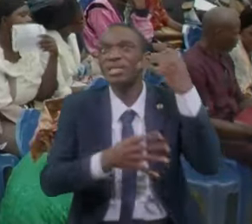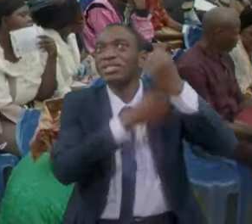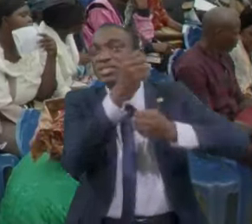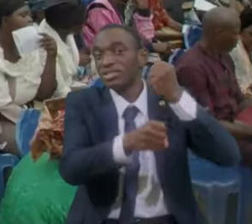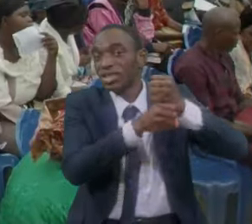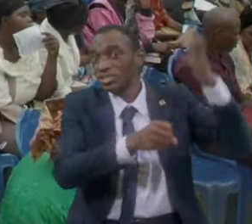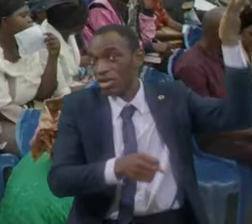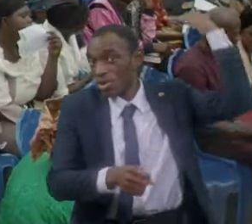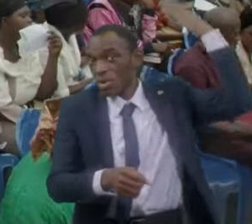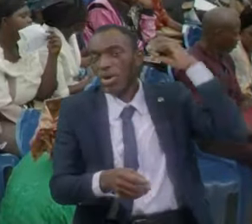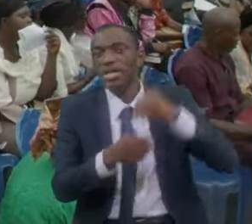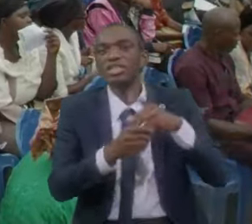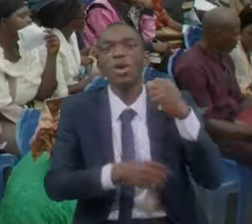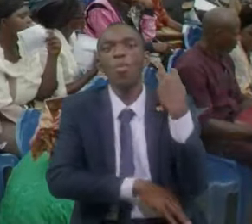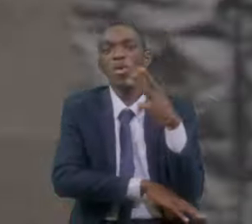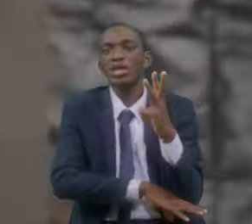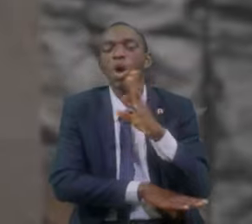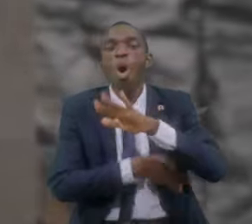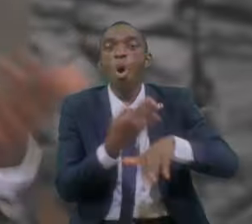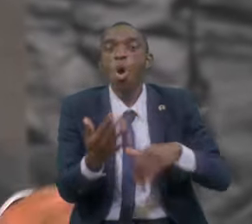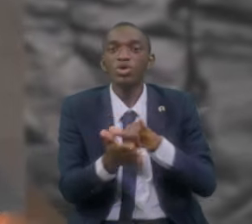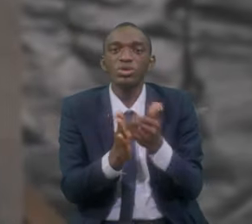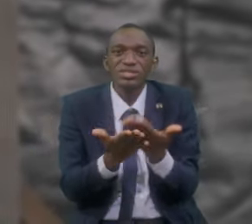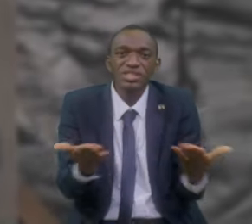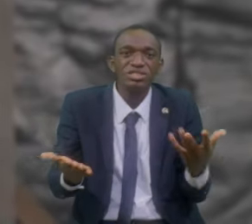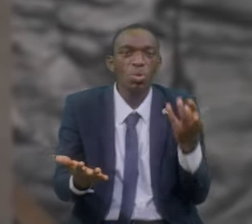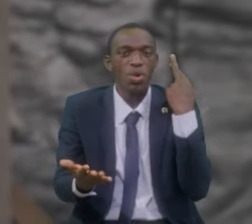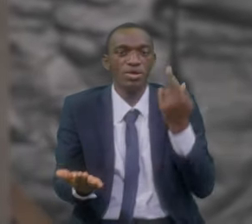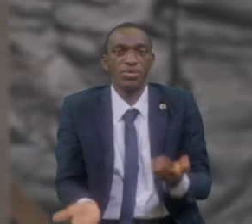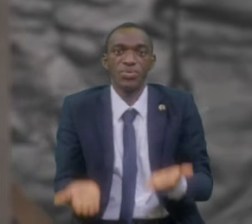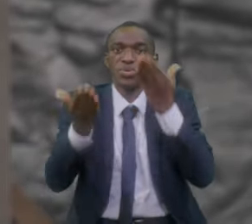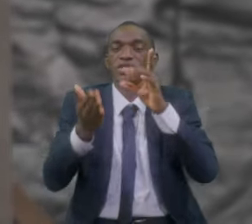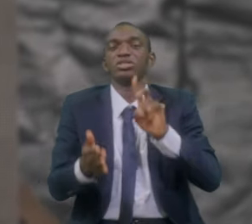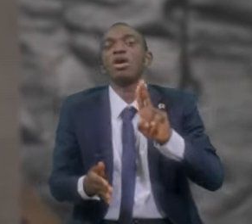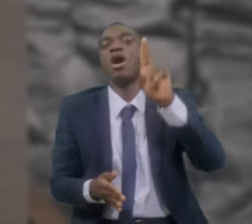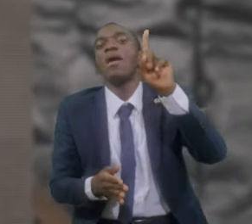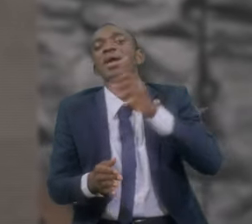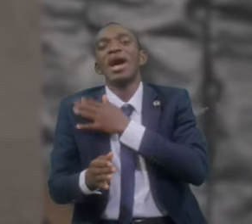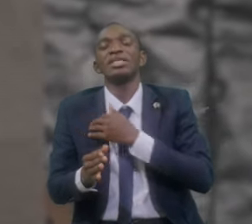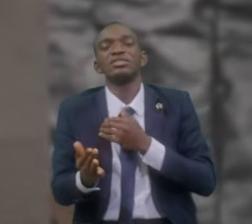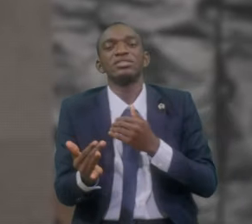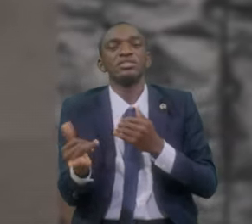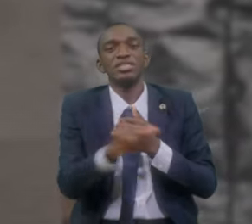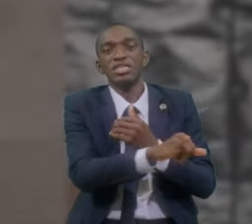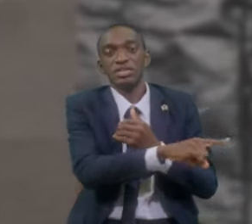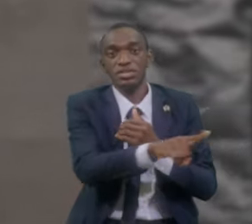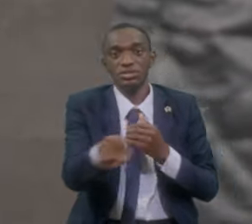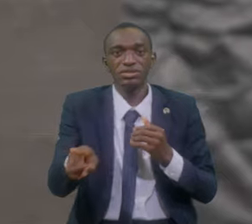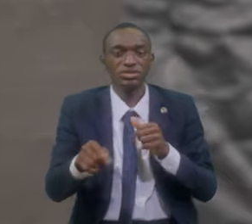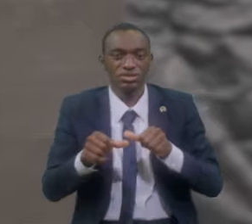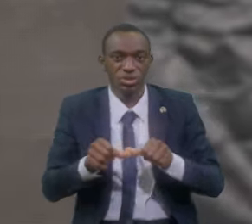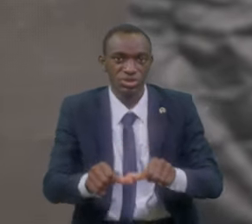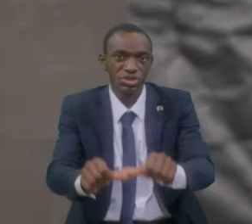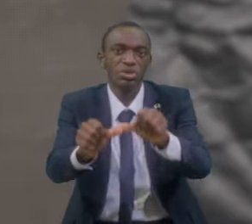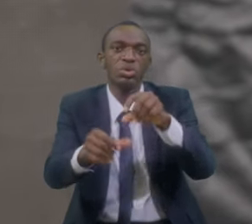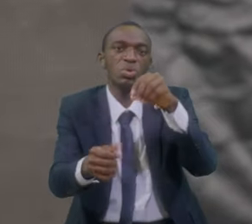all those things were raised up, and they're still continuing with them. I pray the